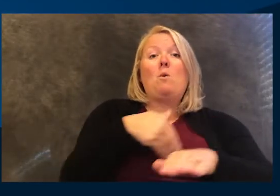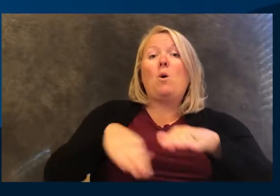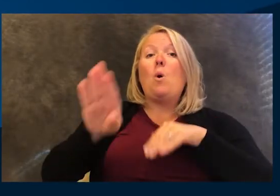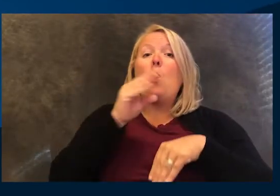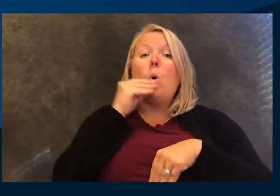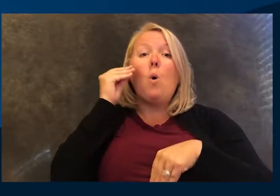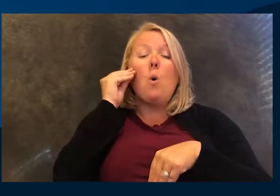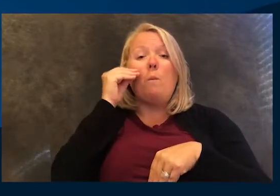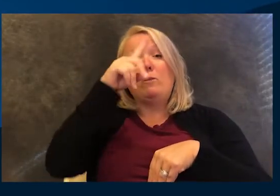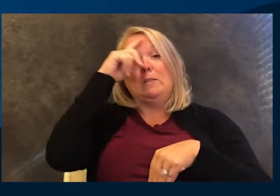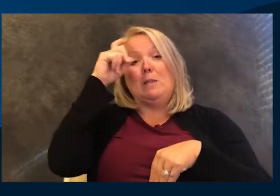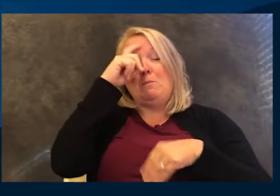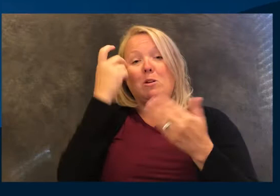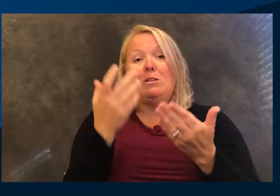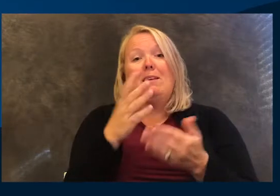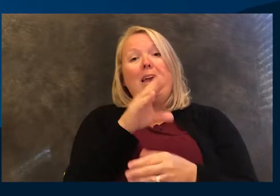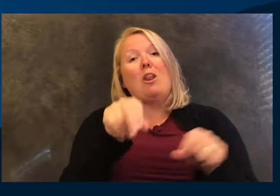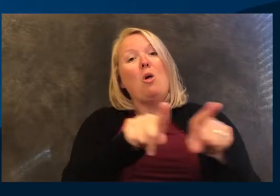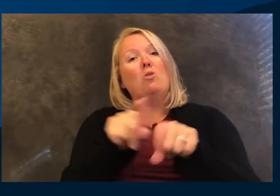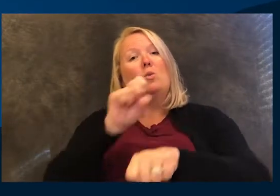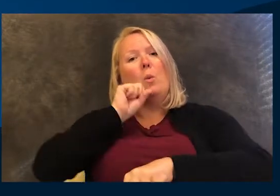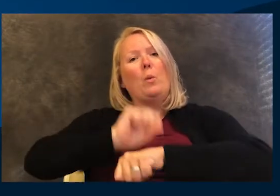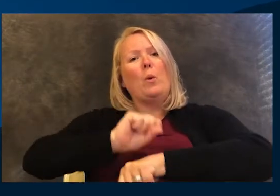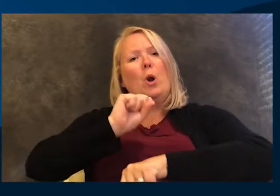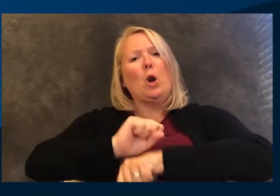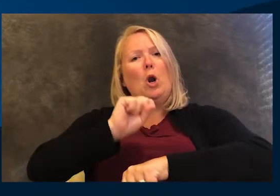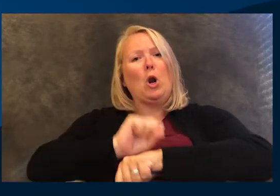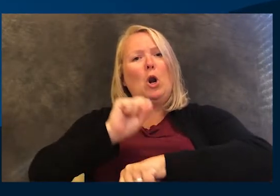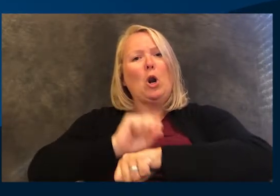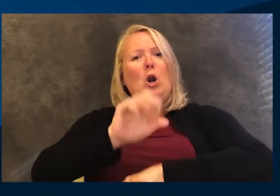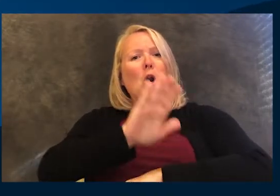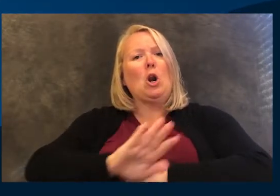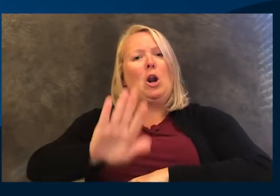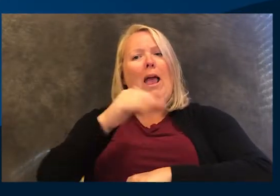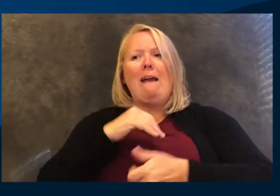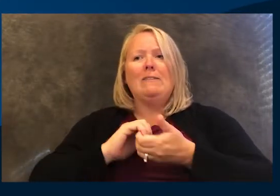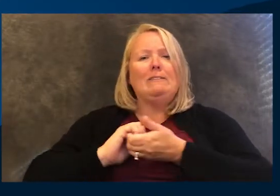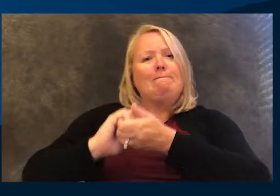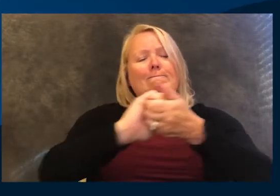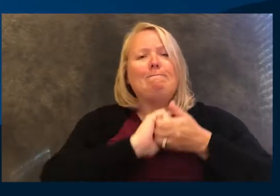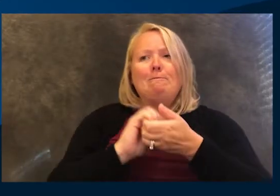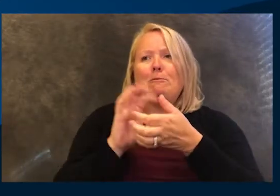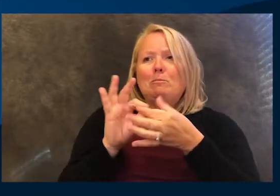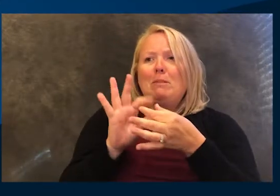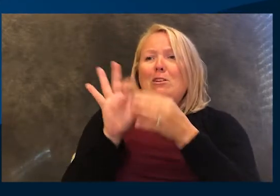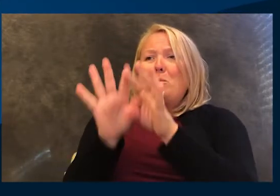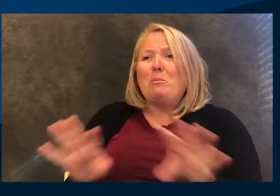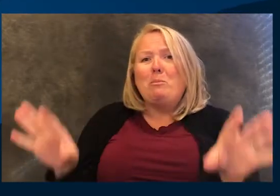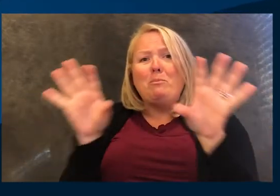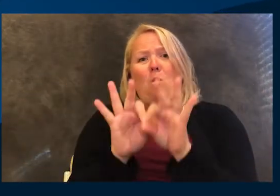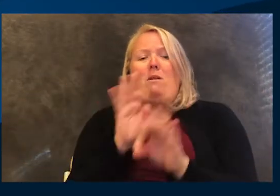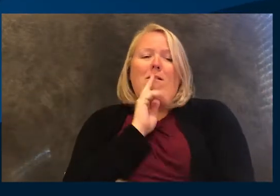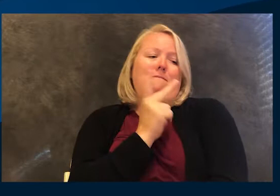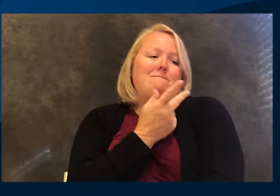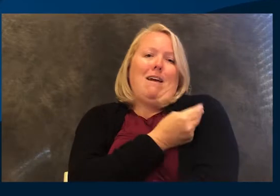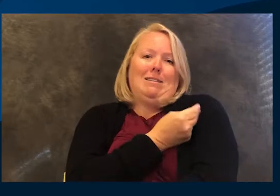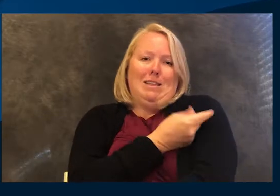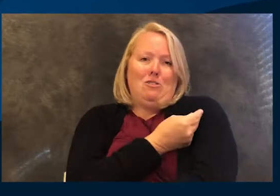summer, and partnering with labor unions to have joint messaging about the importance of